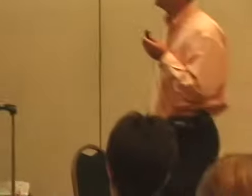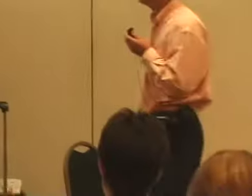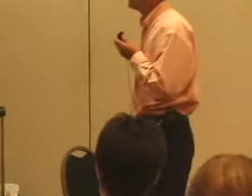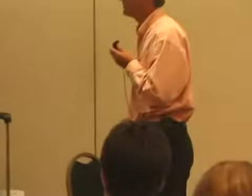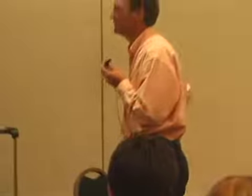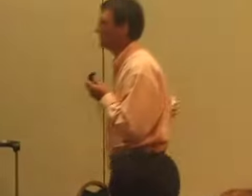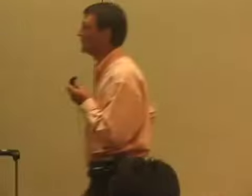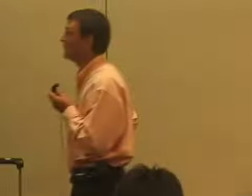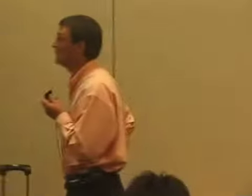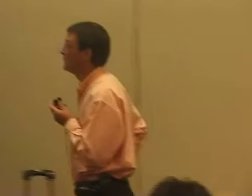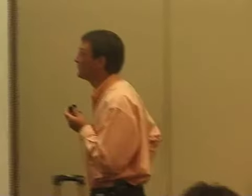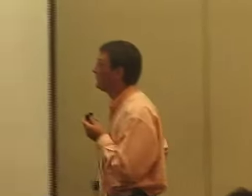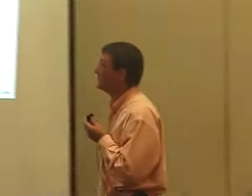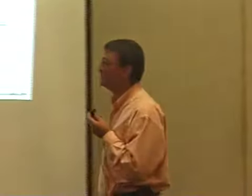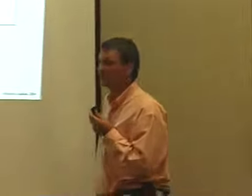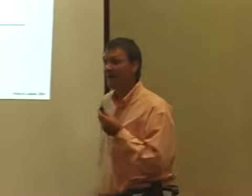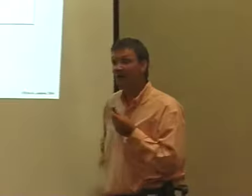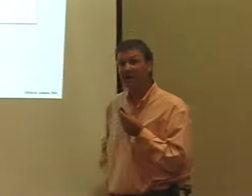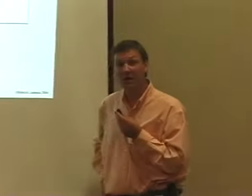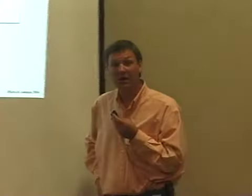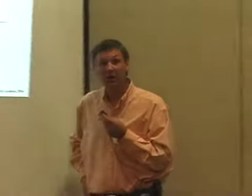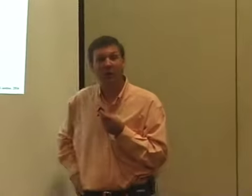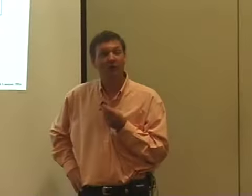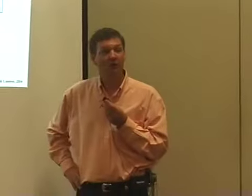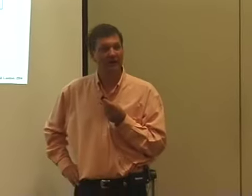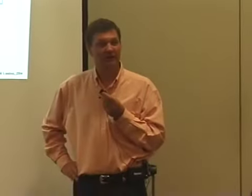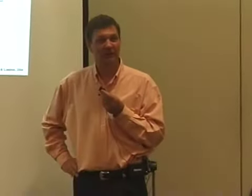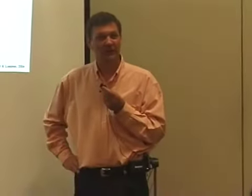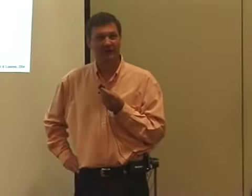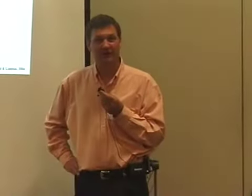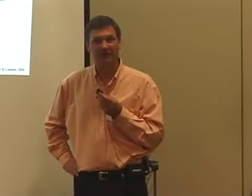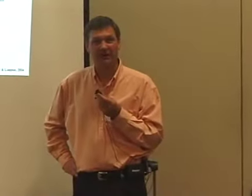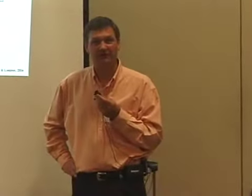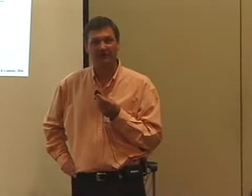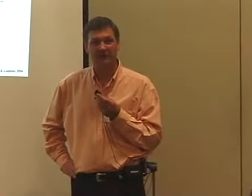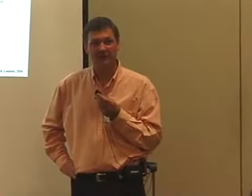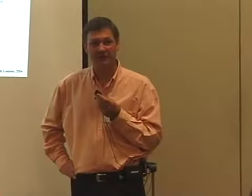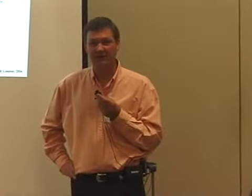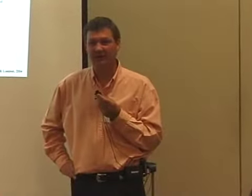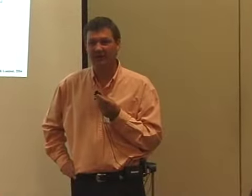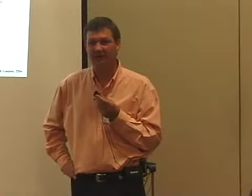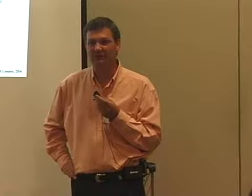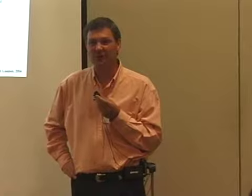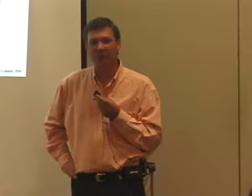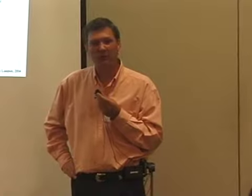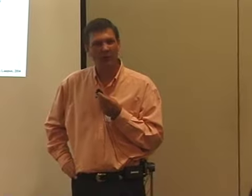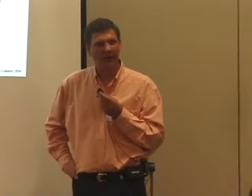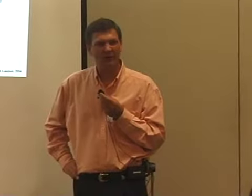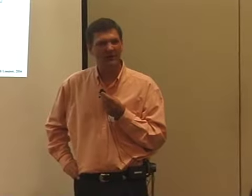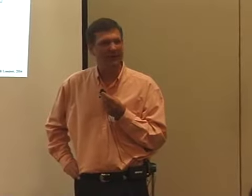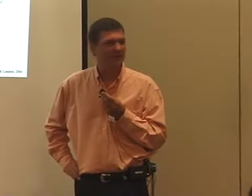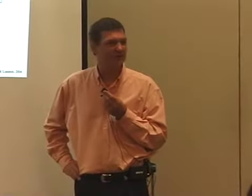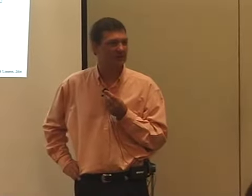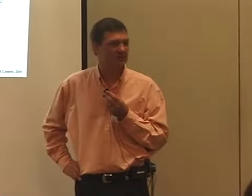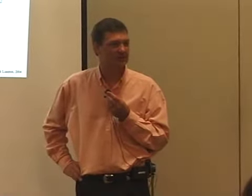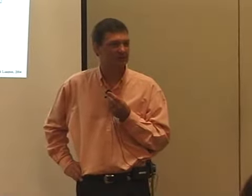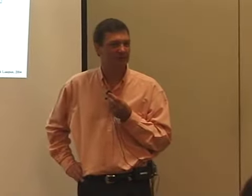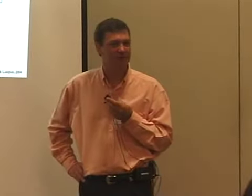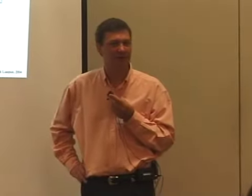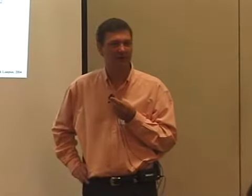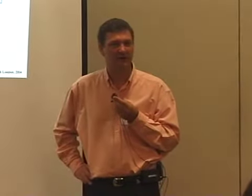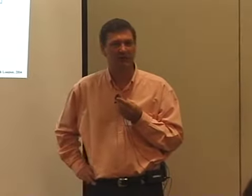us what those things were. So now we know what it is we're here to talk about. So the next question becomes, well, why would he make those